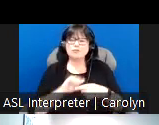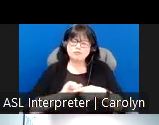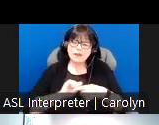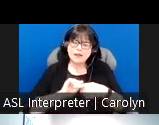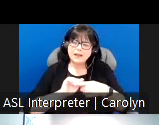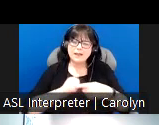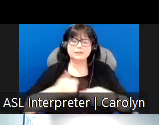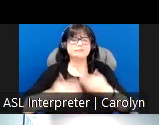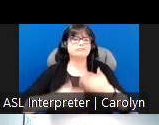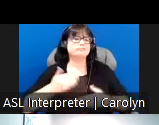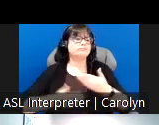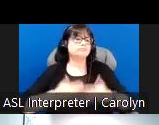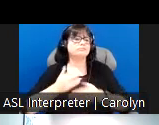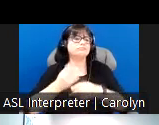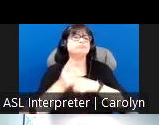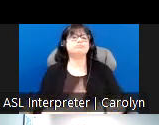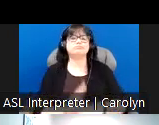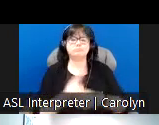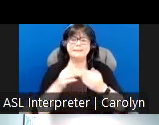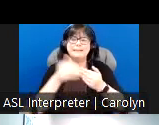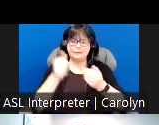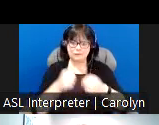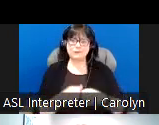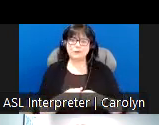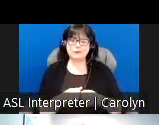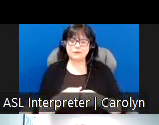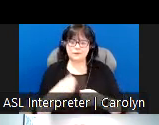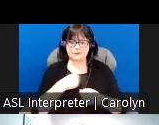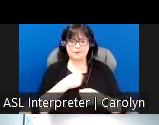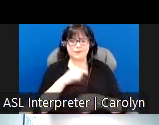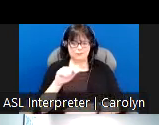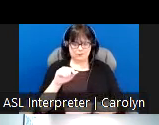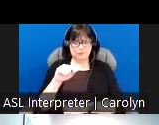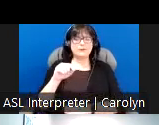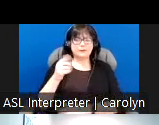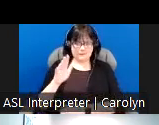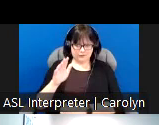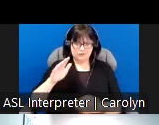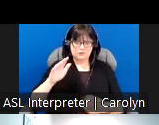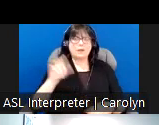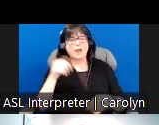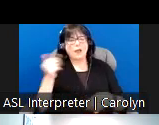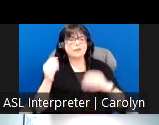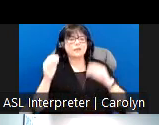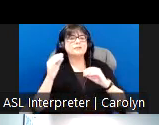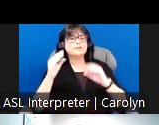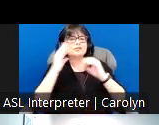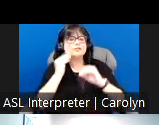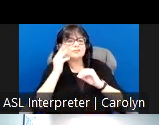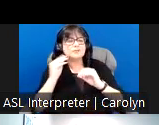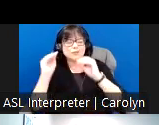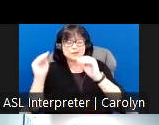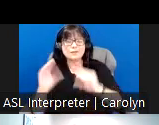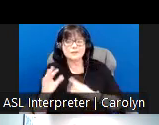easier. And we certainly give that support with our experienced instructors to talk about the selection of tools and how